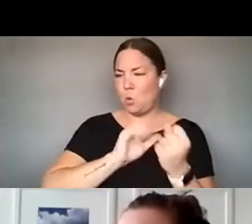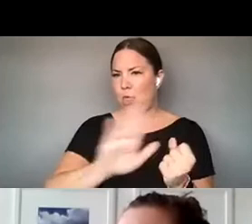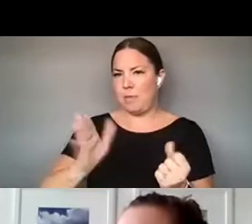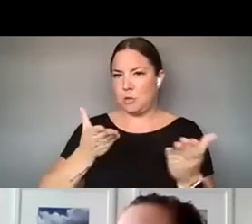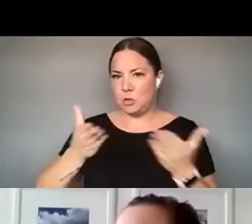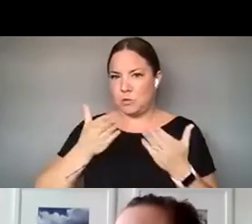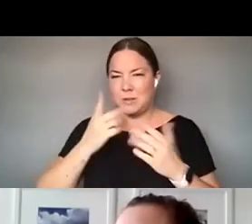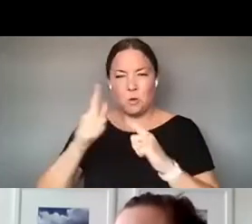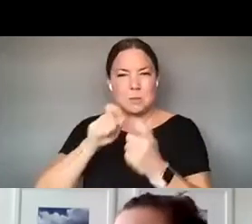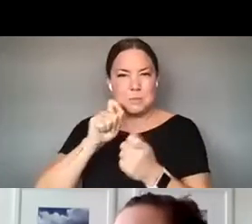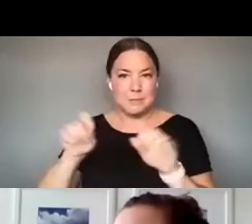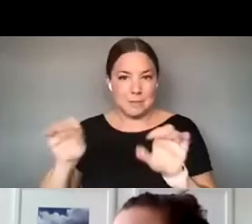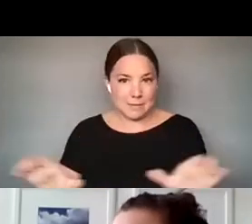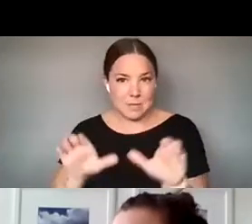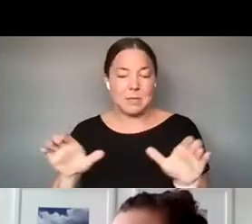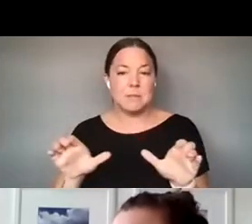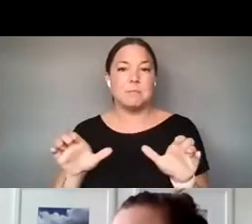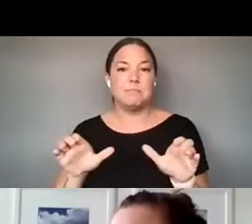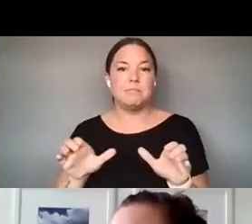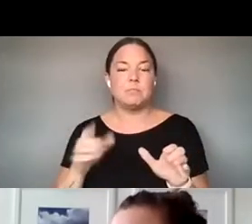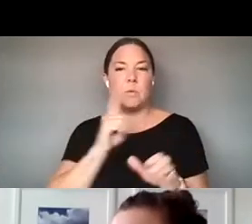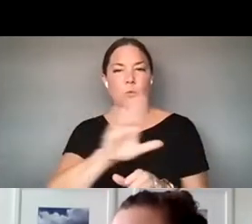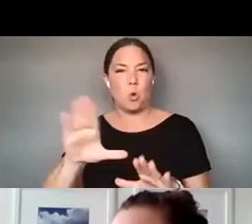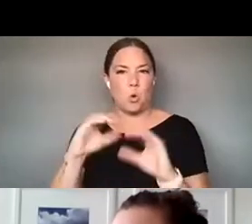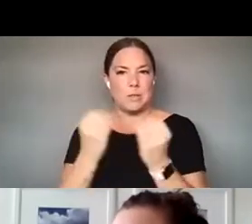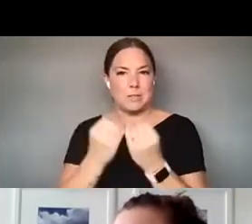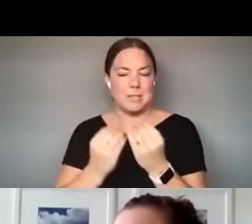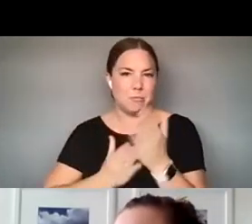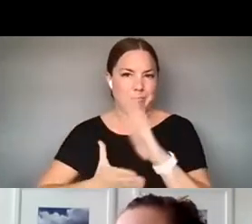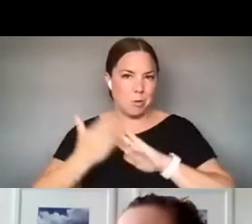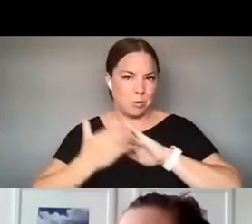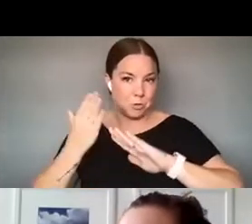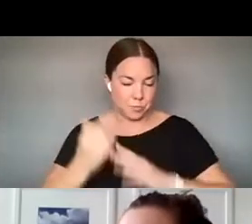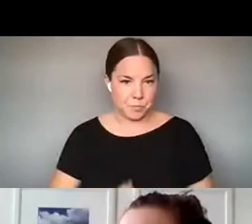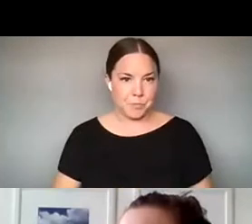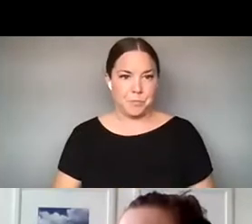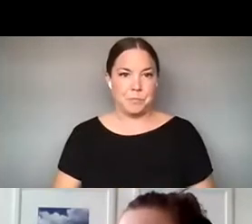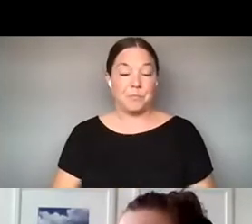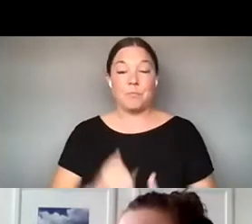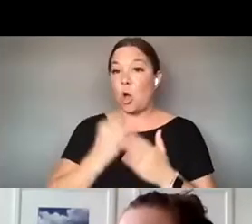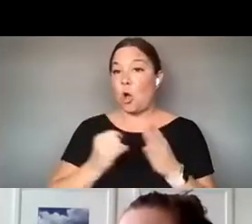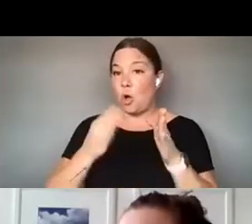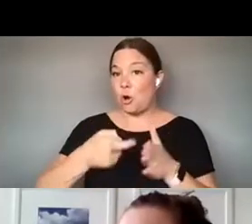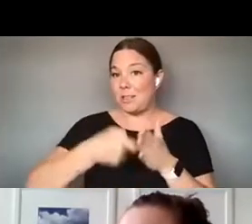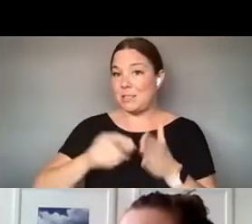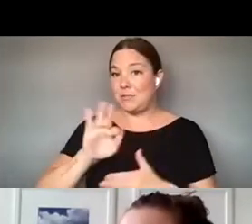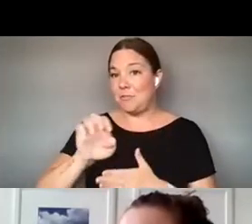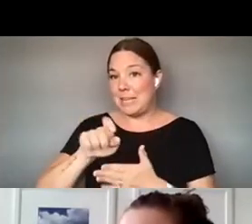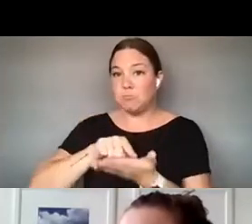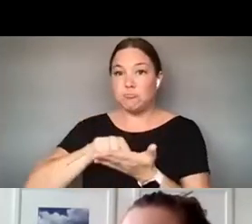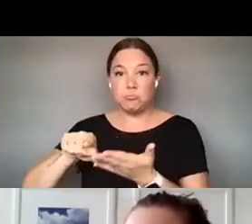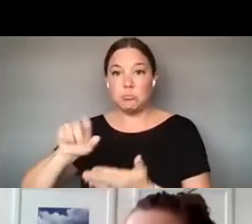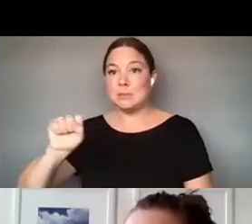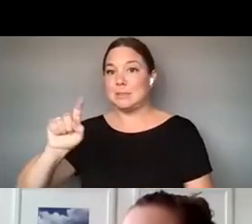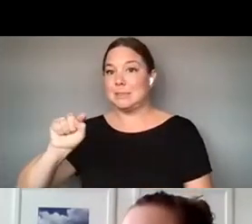activities as part of your organization's operations. These artists fees or stipends should be related